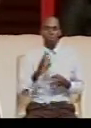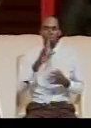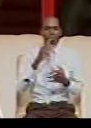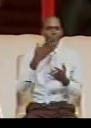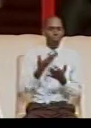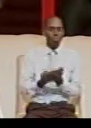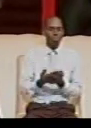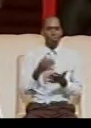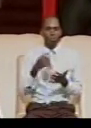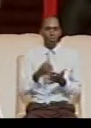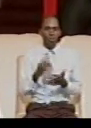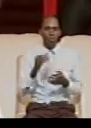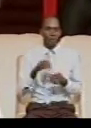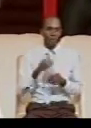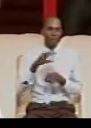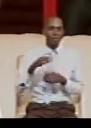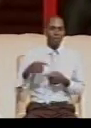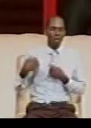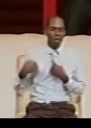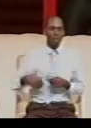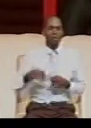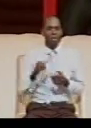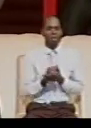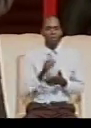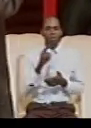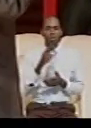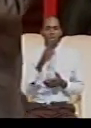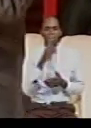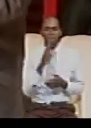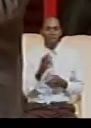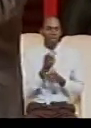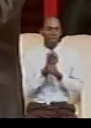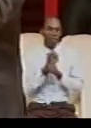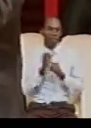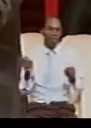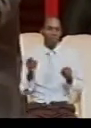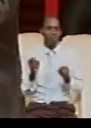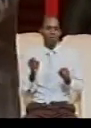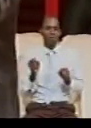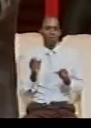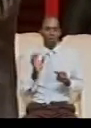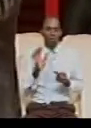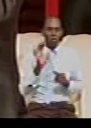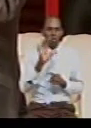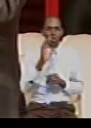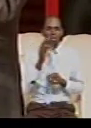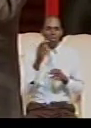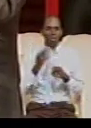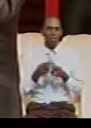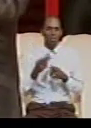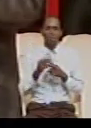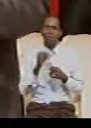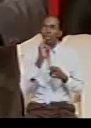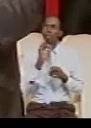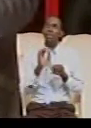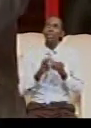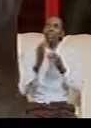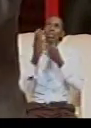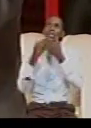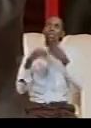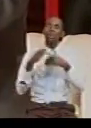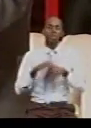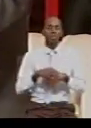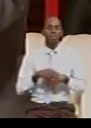heart that you are saved, you are born again. Your name is in heaven. You also